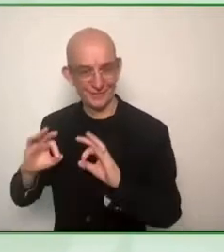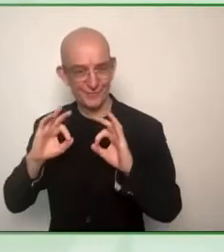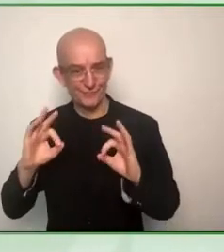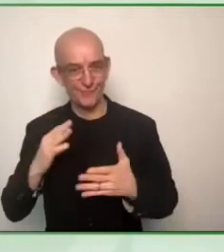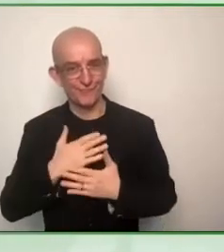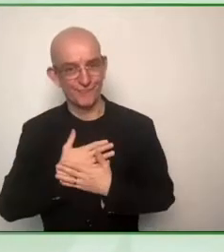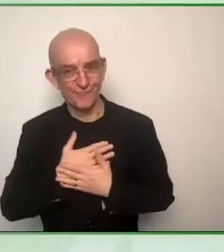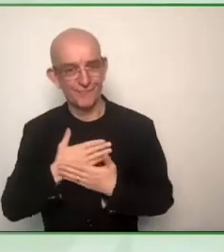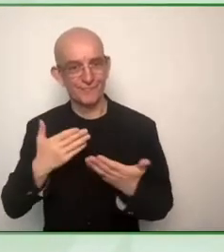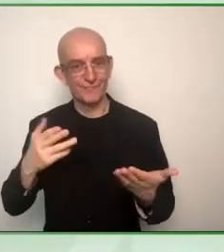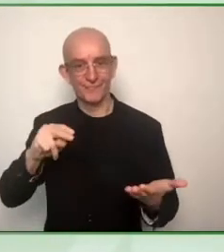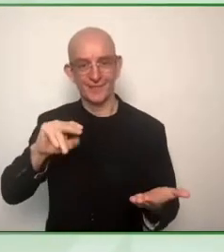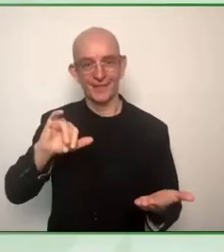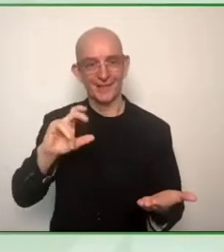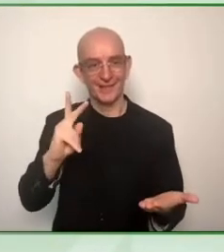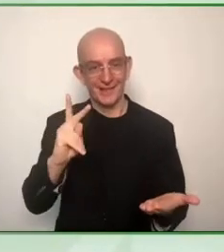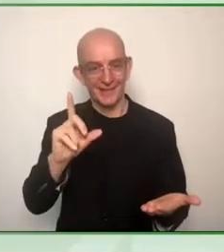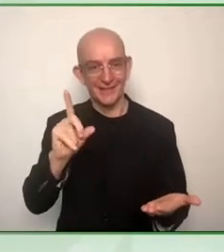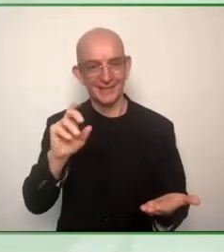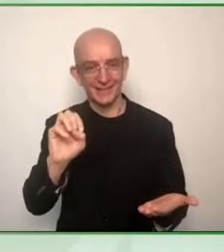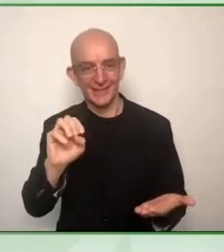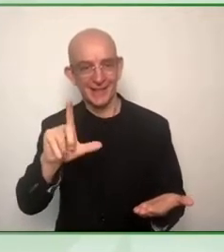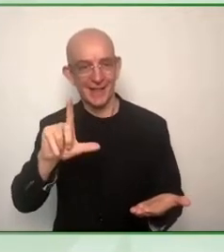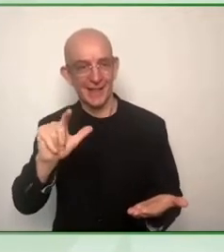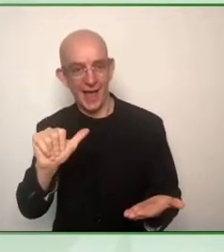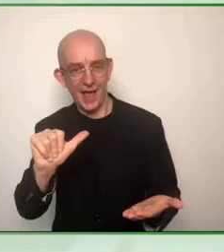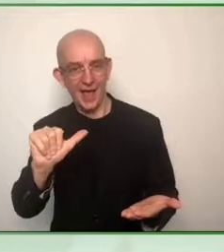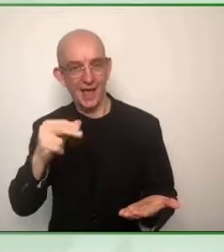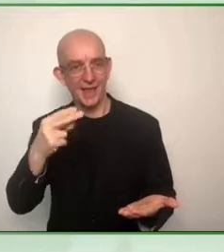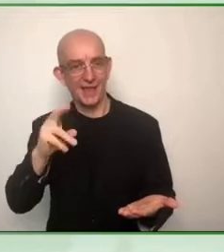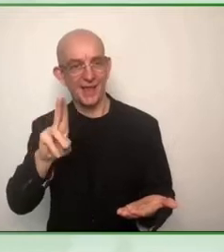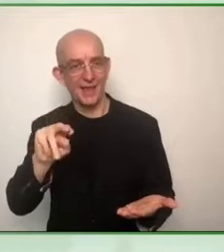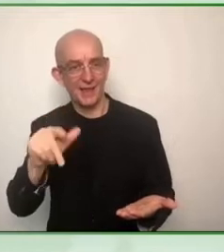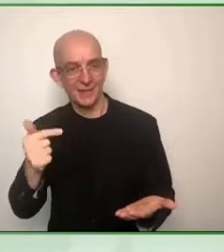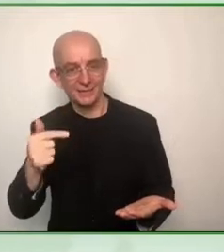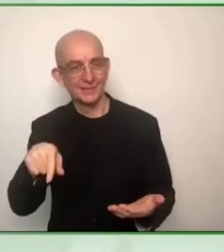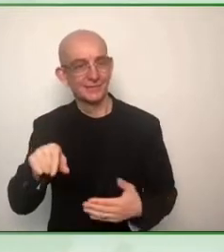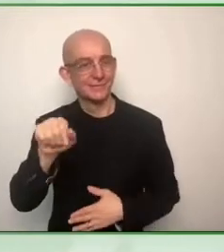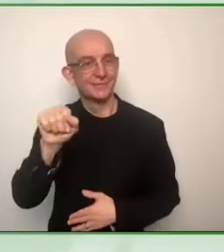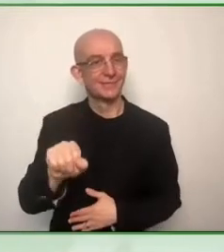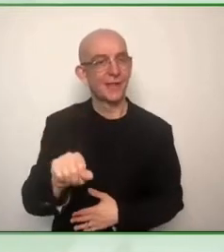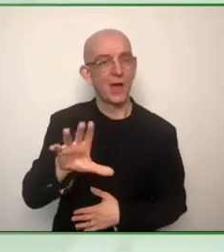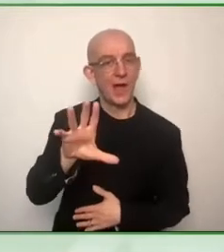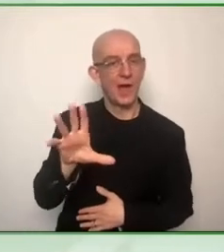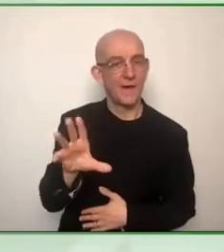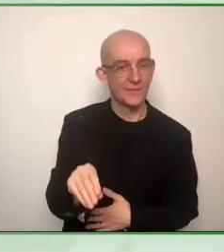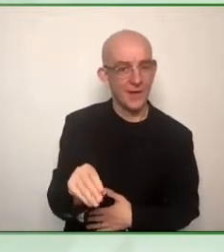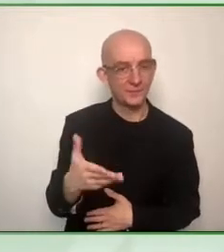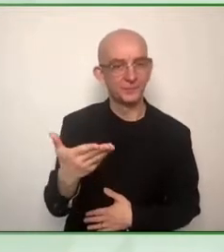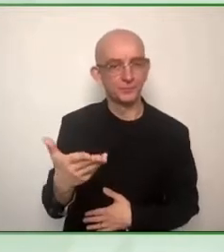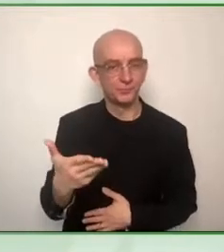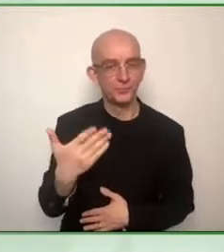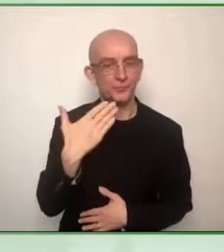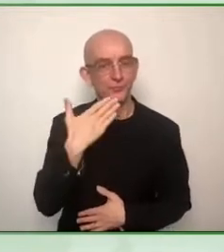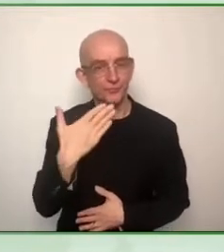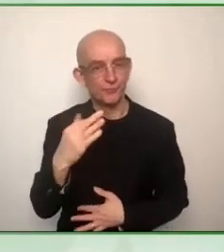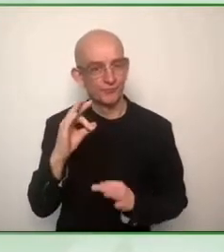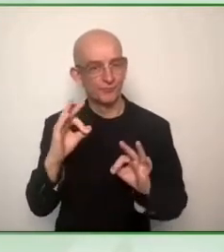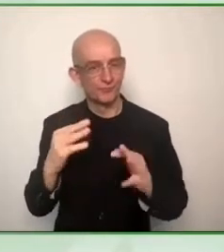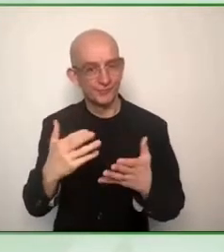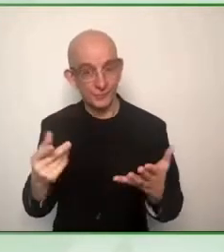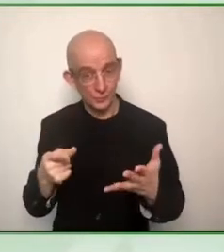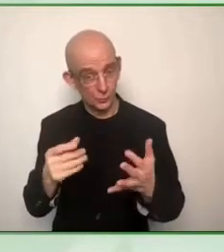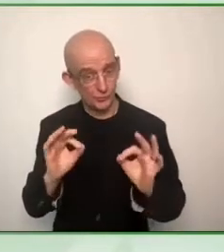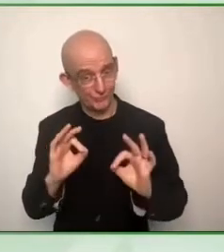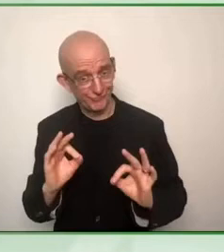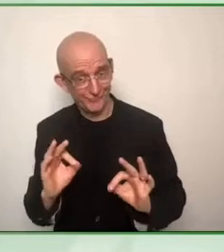you participated already in the sign language session this morning. But we wanted to go dig deeper a little bit